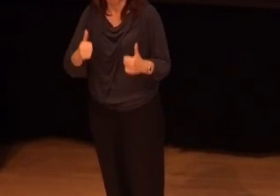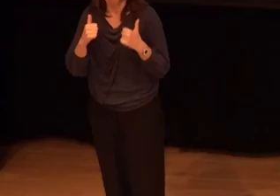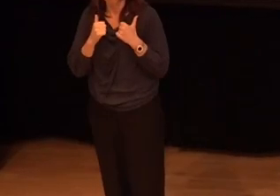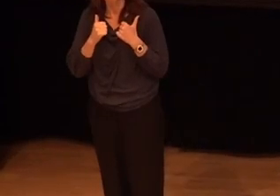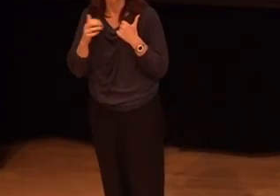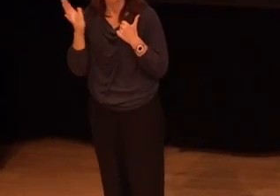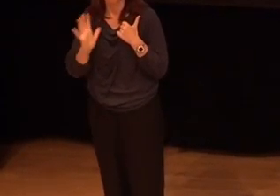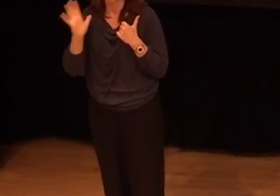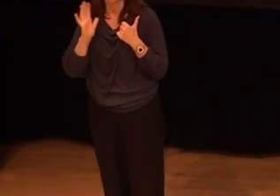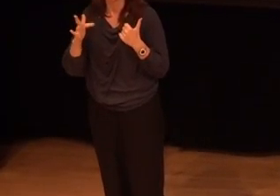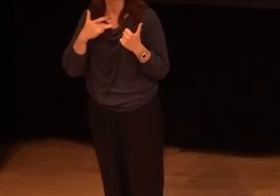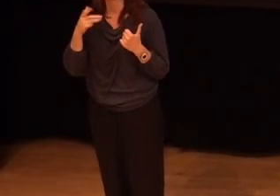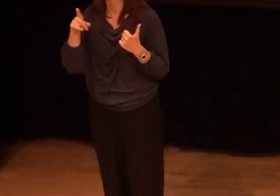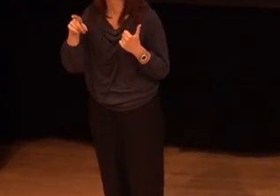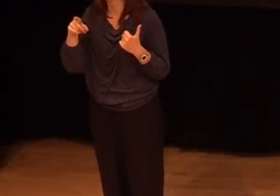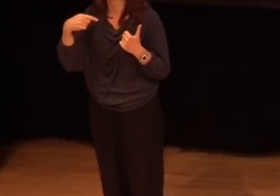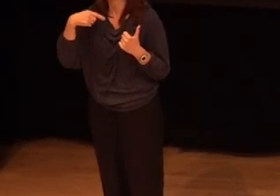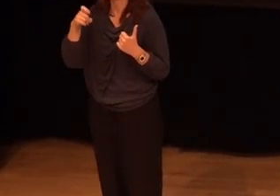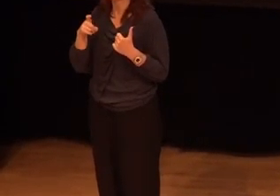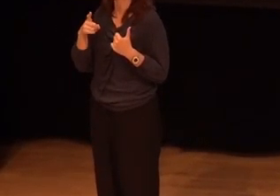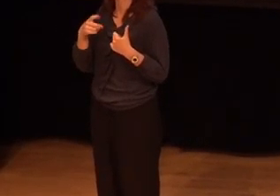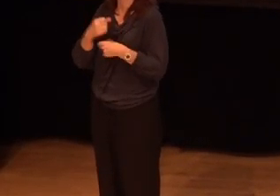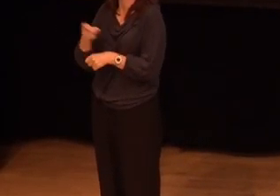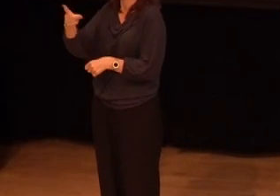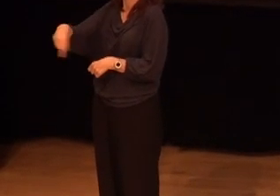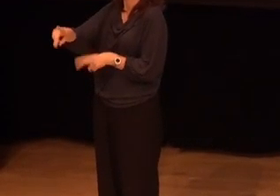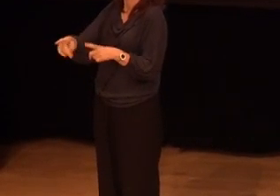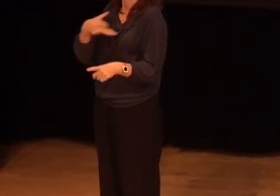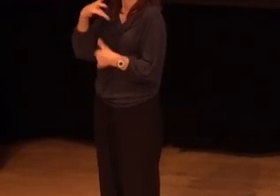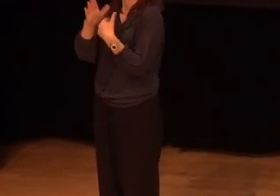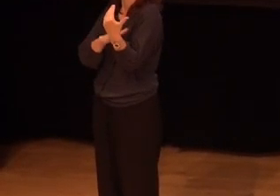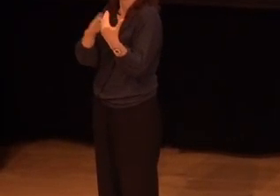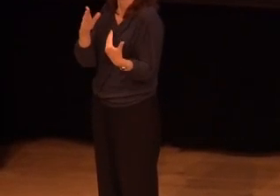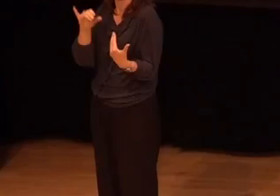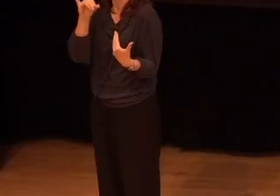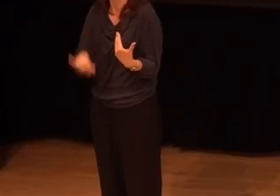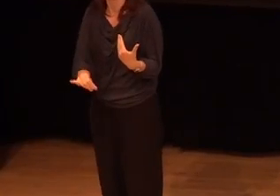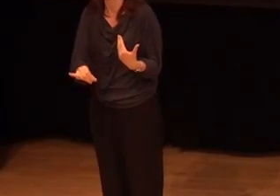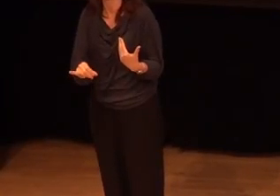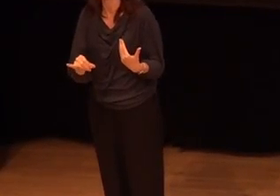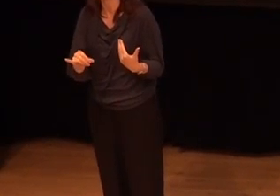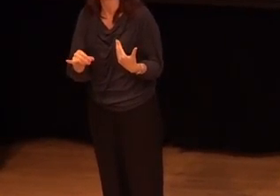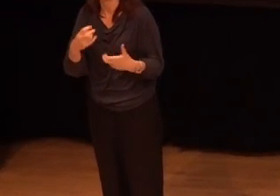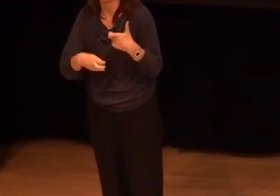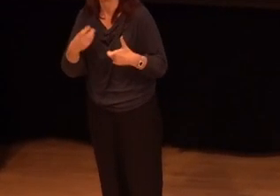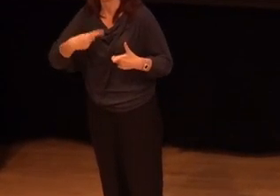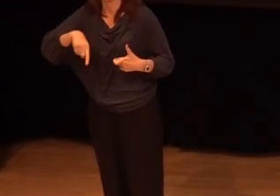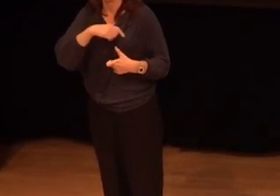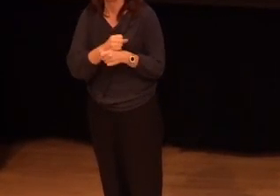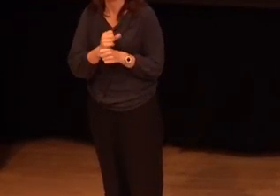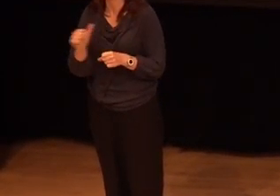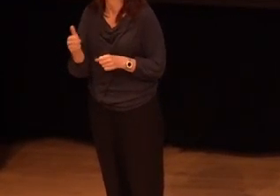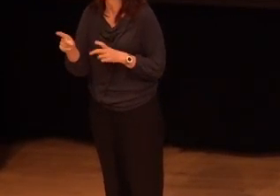that I had to make people feel comfortable. And that's the word, we make people feel uncomfortable. And when I